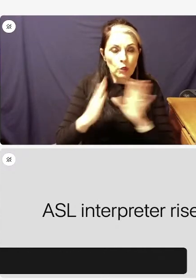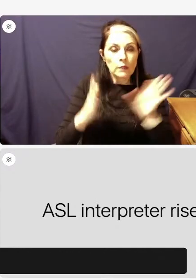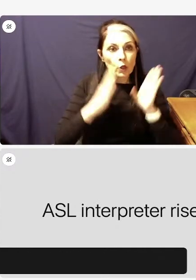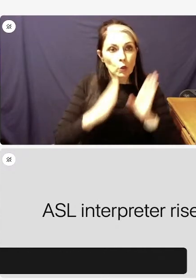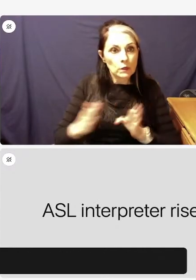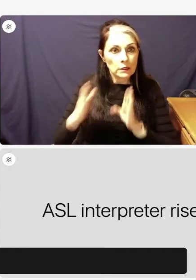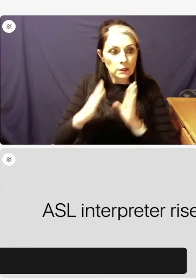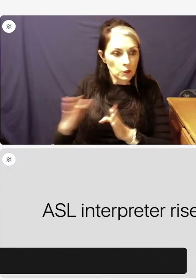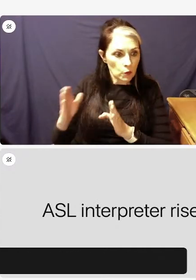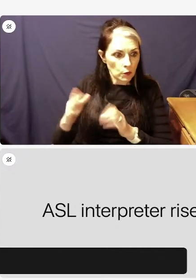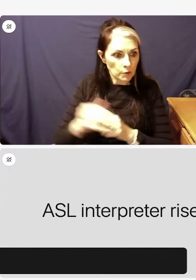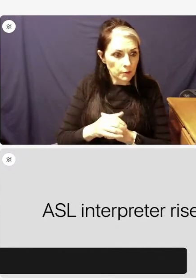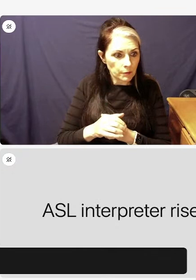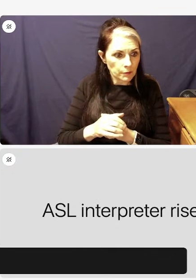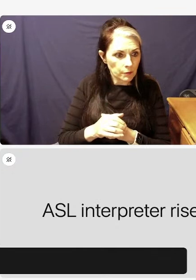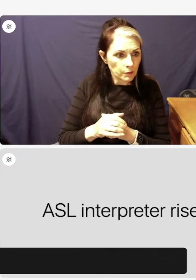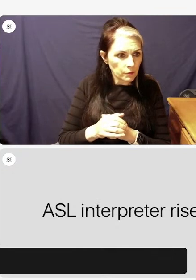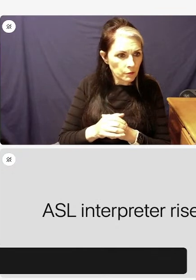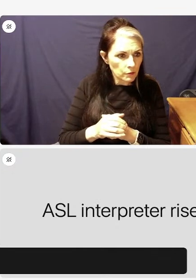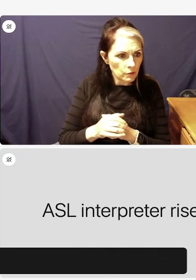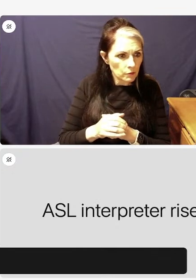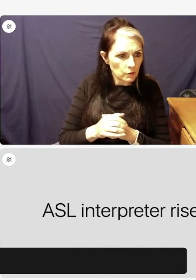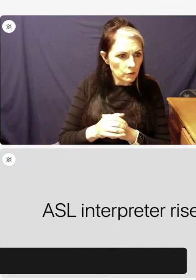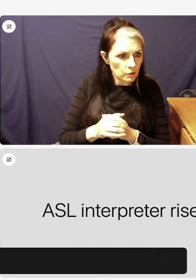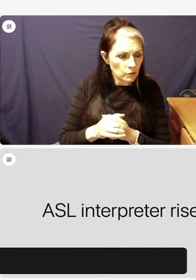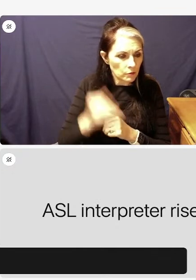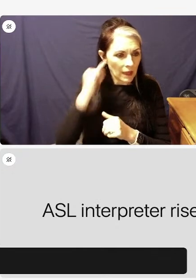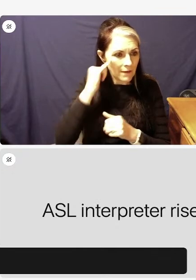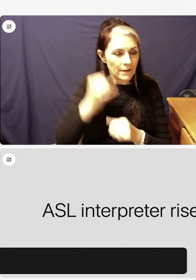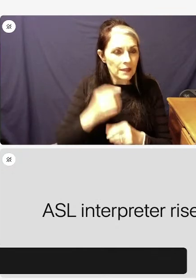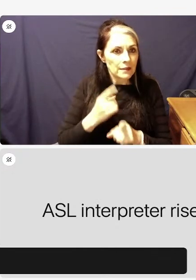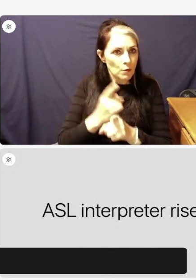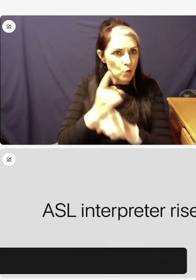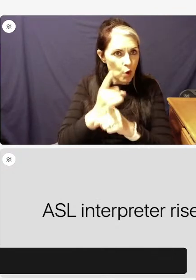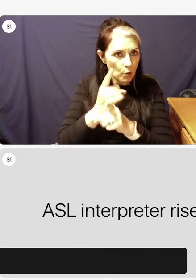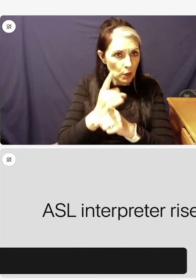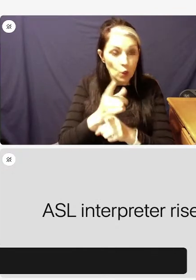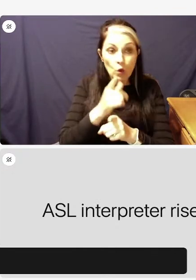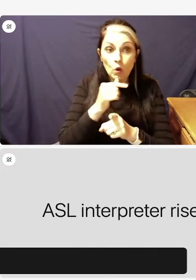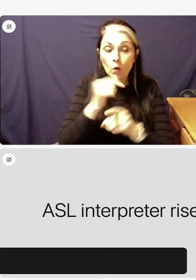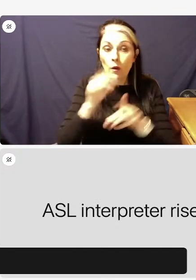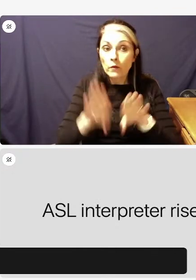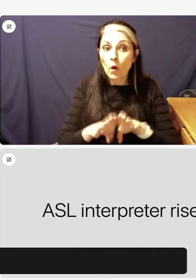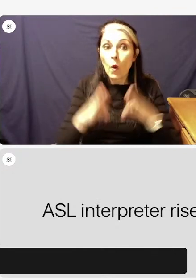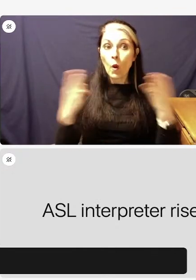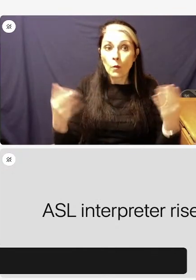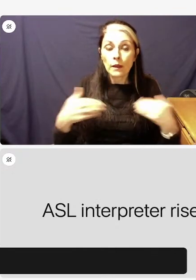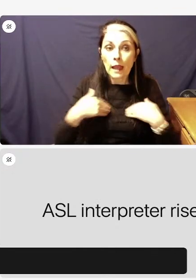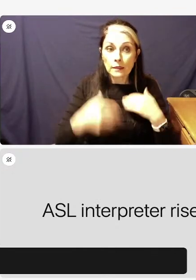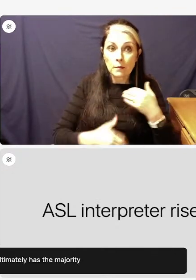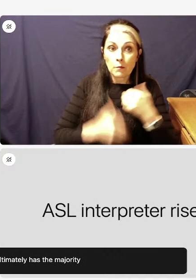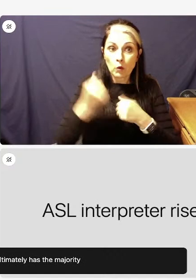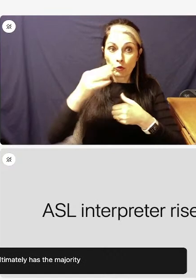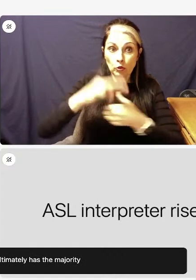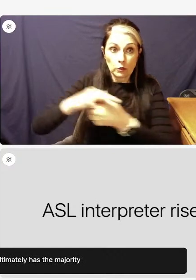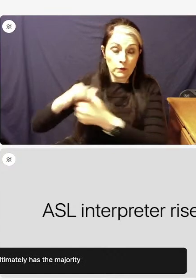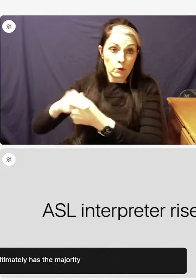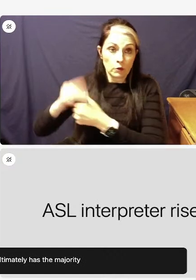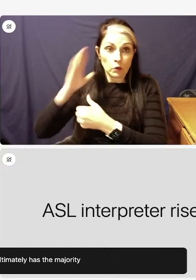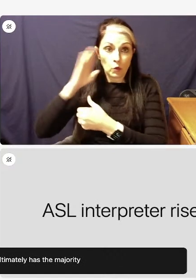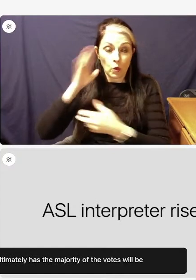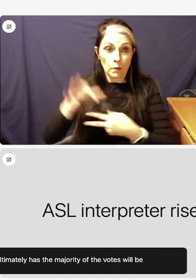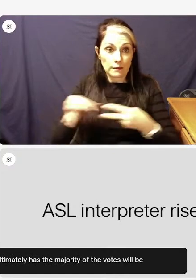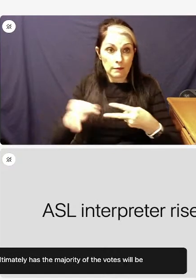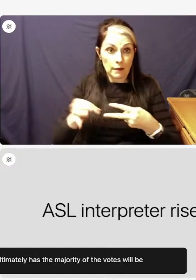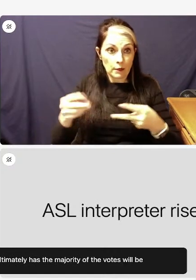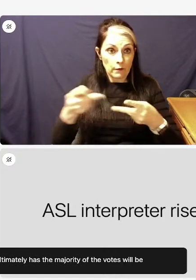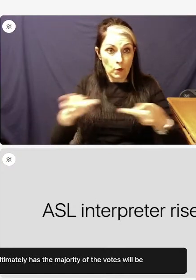uh miss medina that's appropriate and then if there is whoever ultimately has the majority of the votes will be will be selected for the